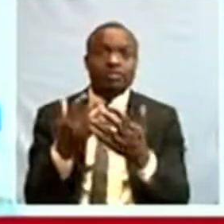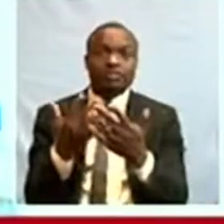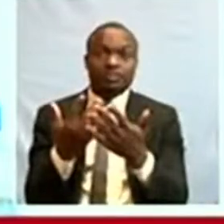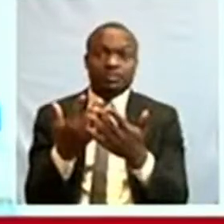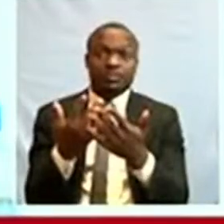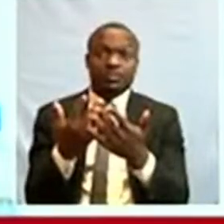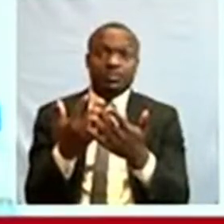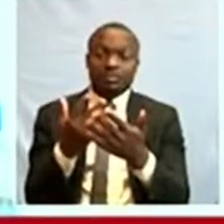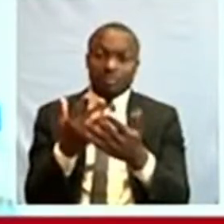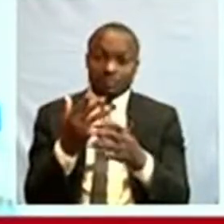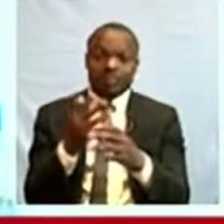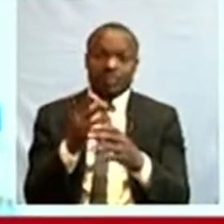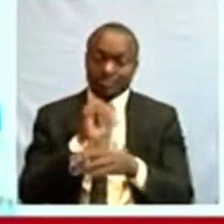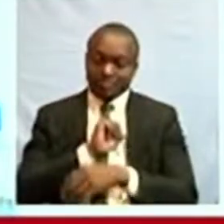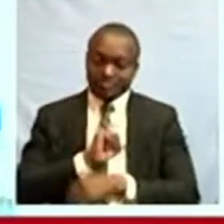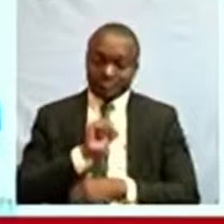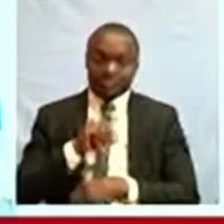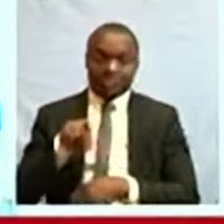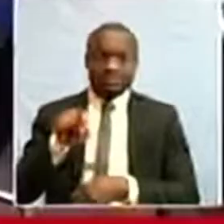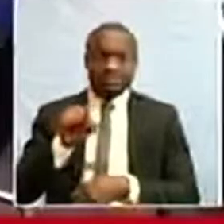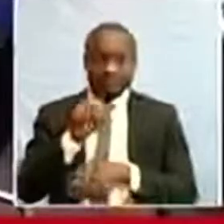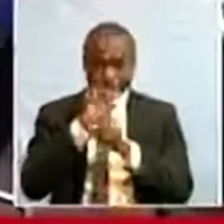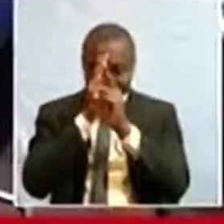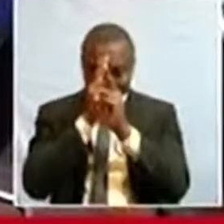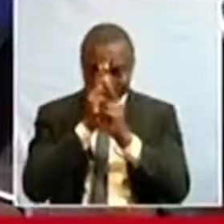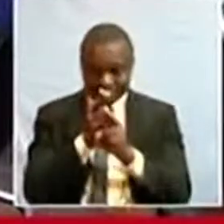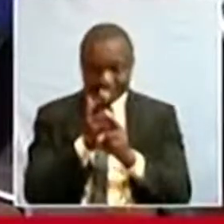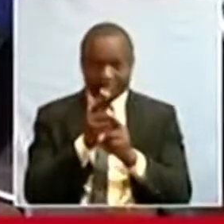Yes, Honorable. Sorry, PS. Honorable. Yeah.